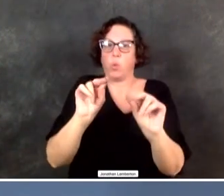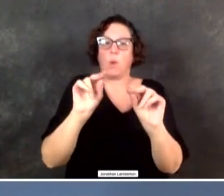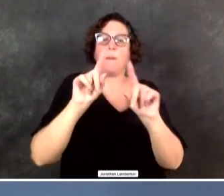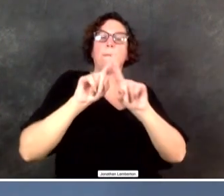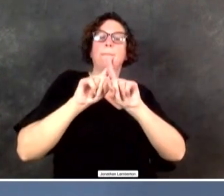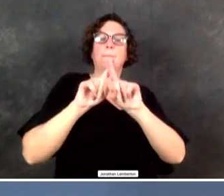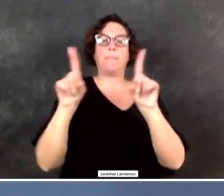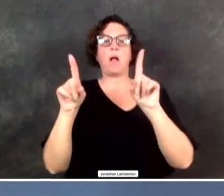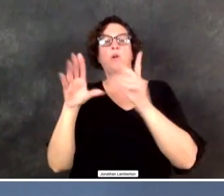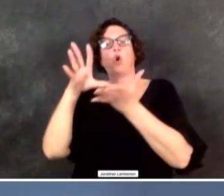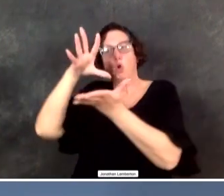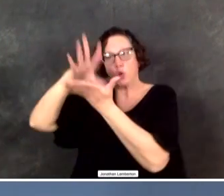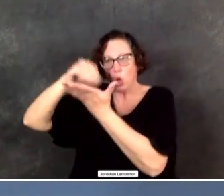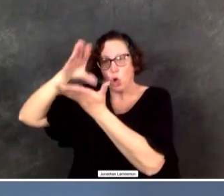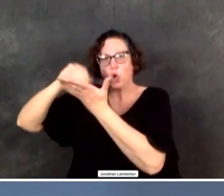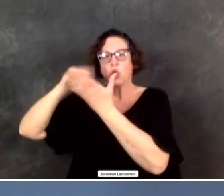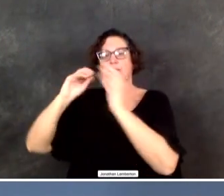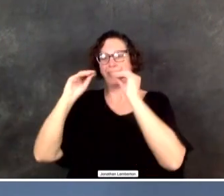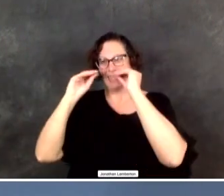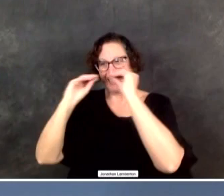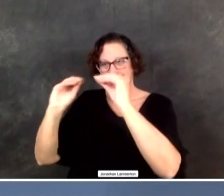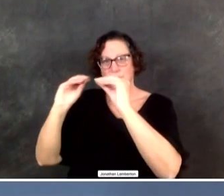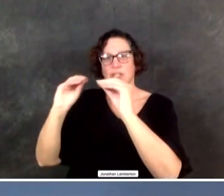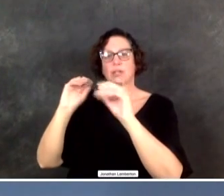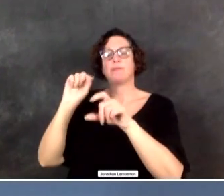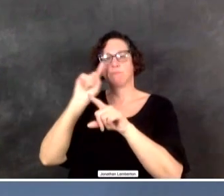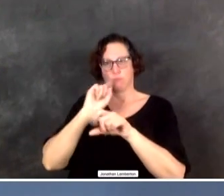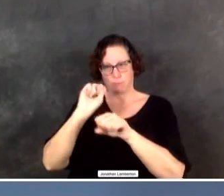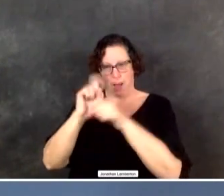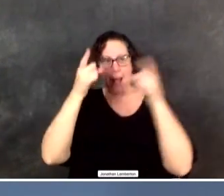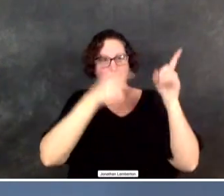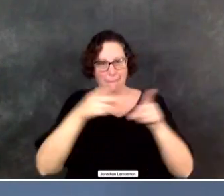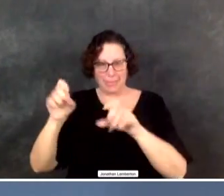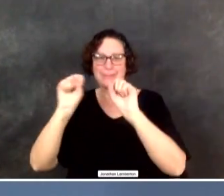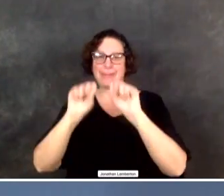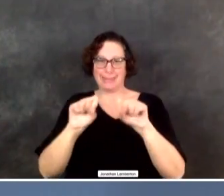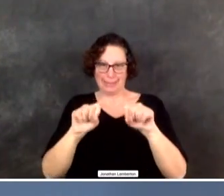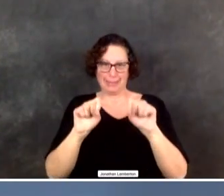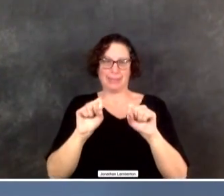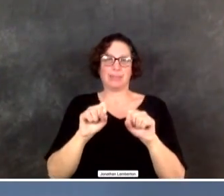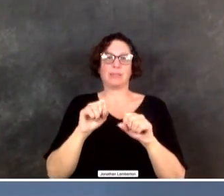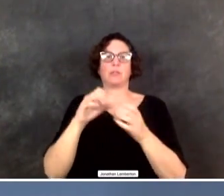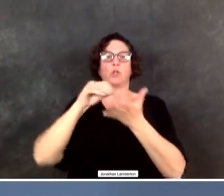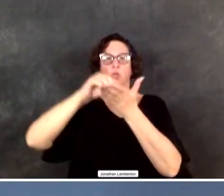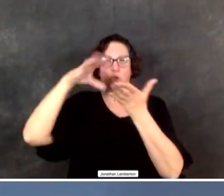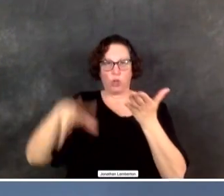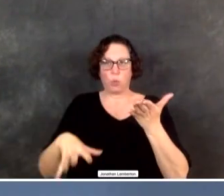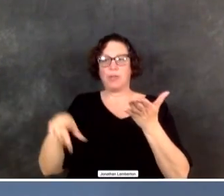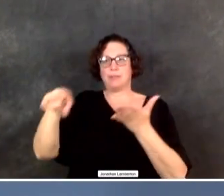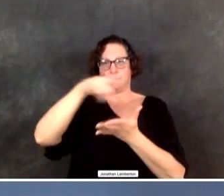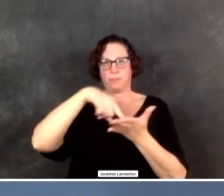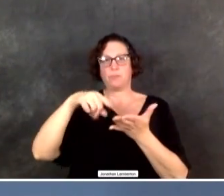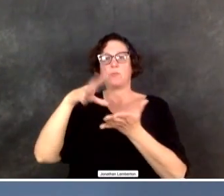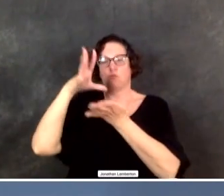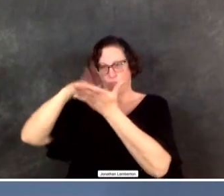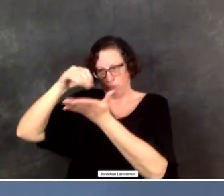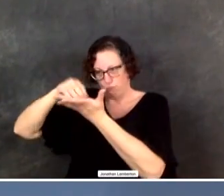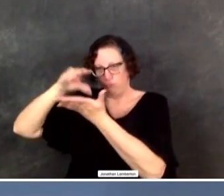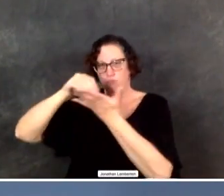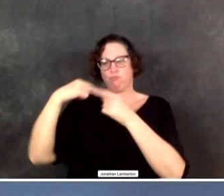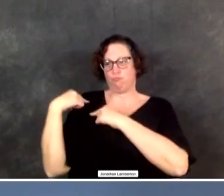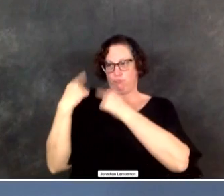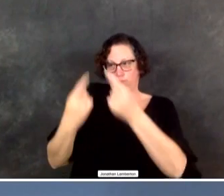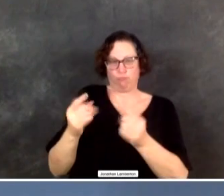remotely. Students are learning remotely. So we've also been working very closely with the